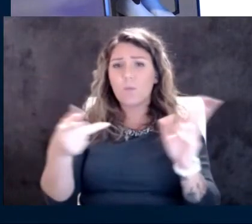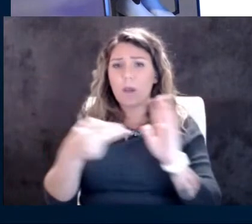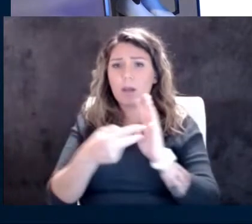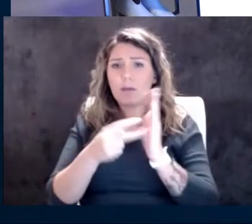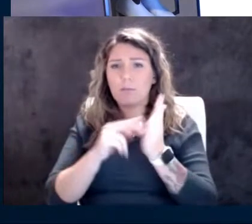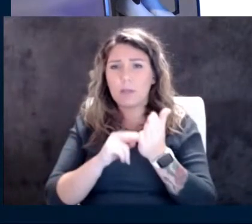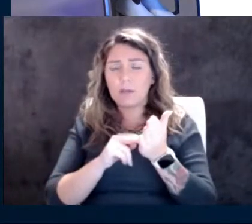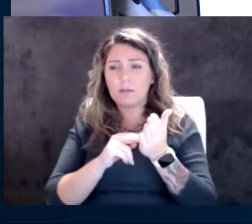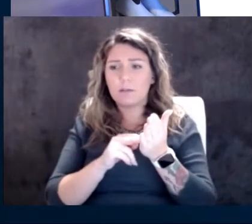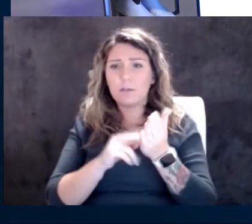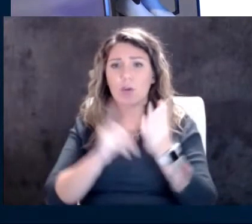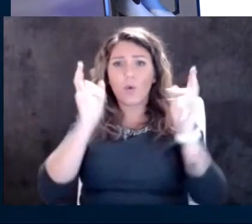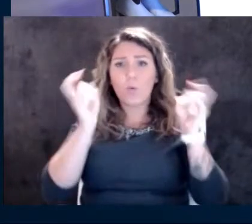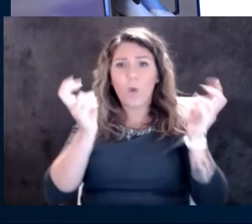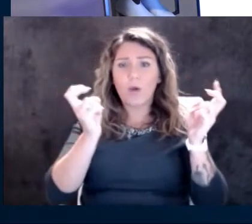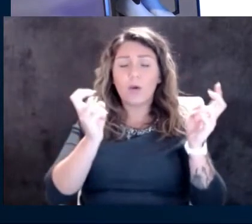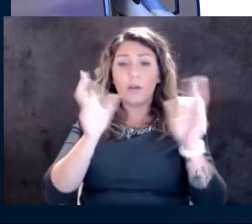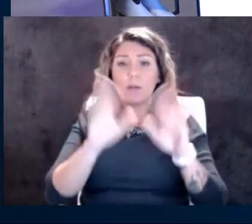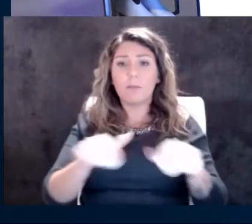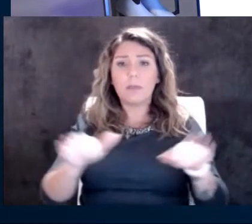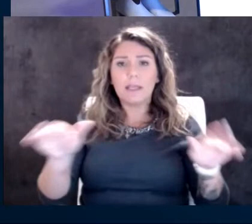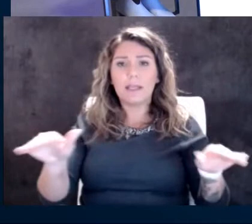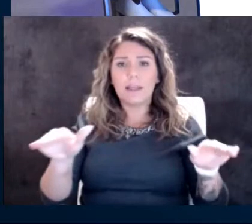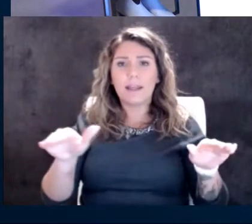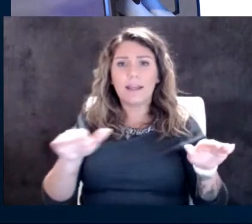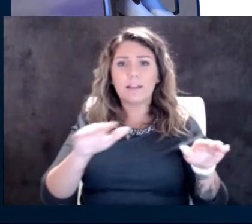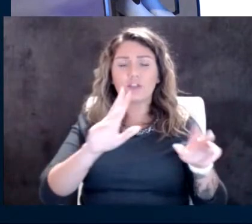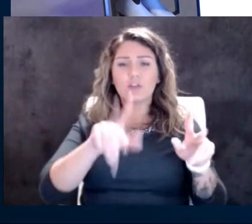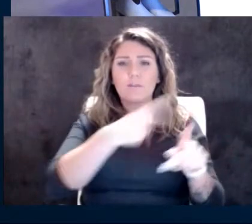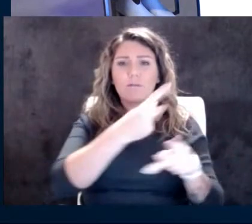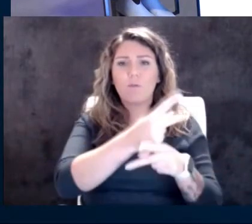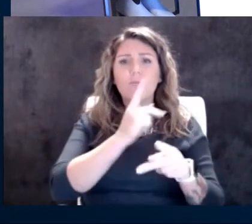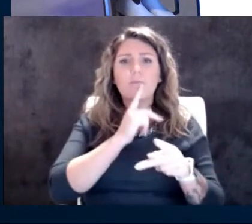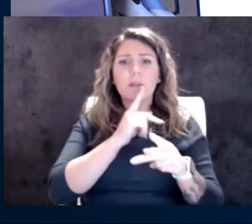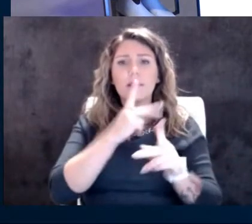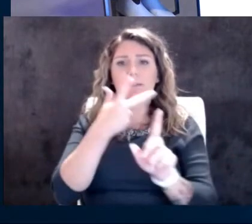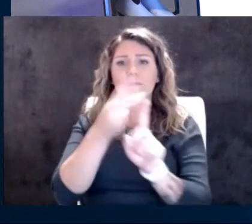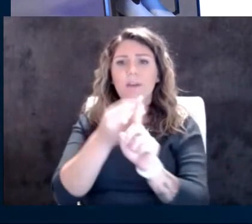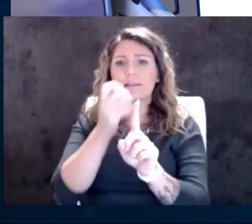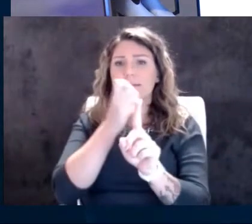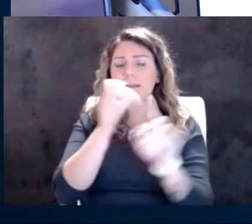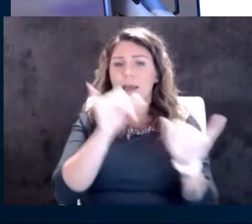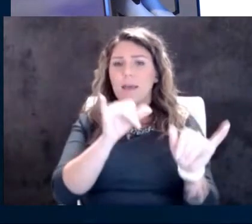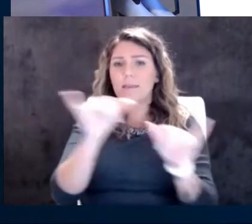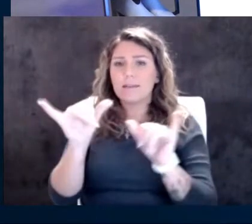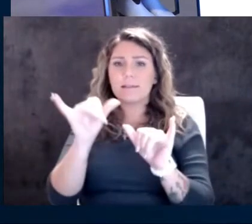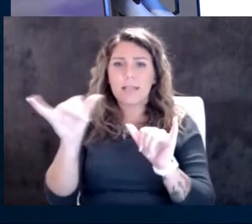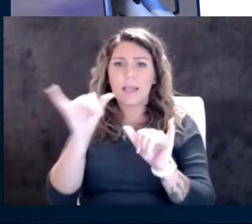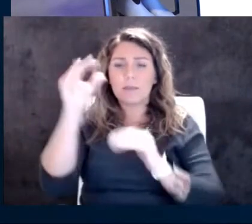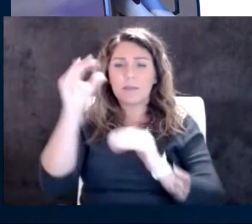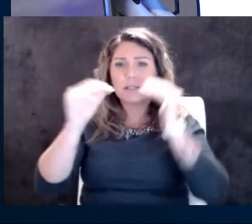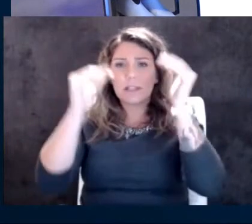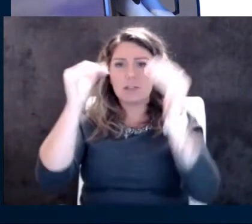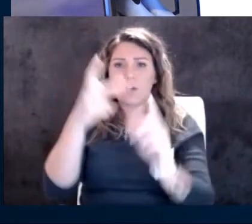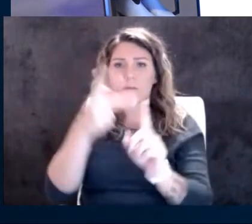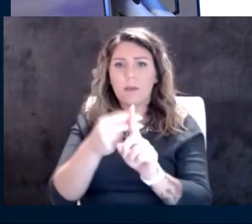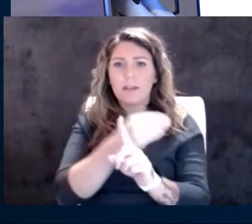was, quote, the pediatric formulation of the vaccine is not the same as the adult vaccine, and the new product must